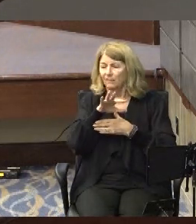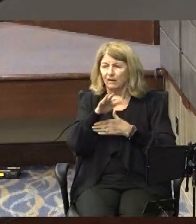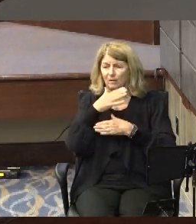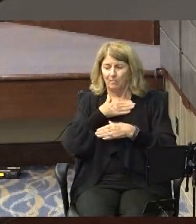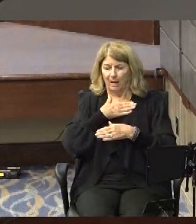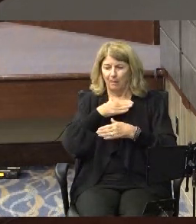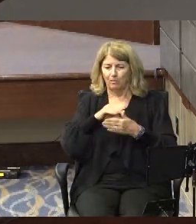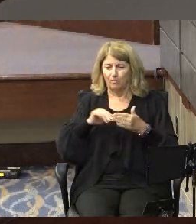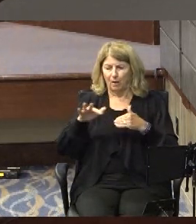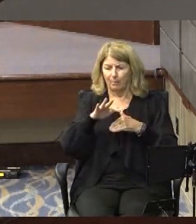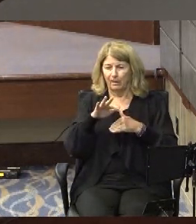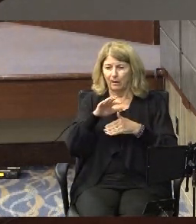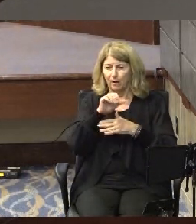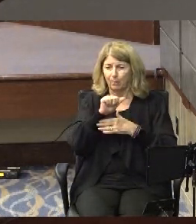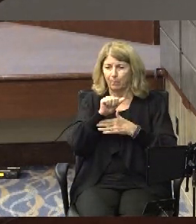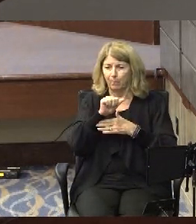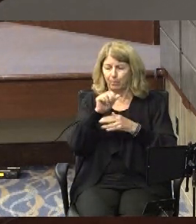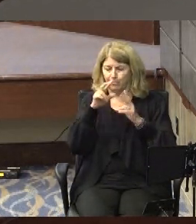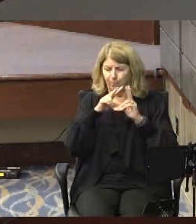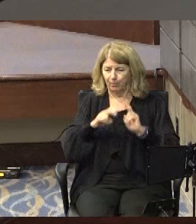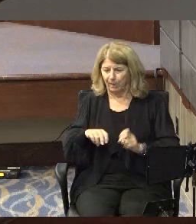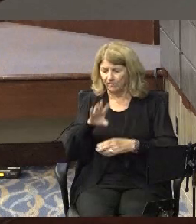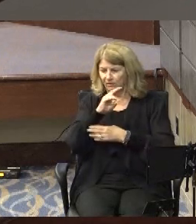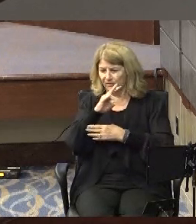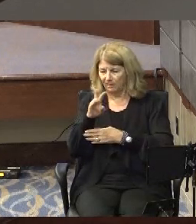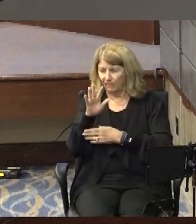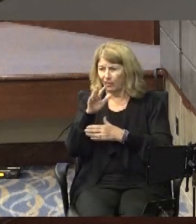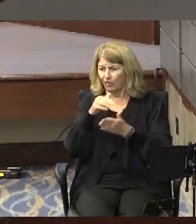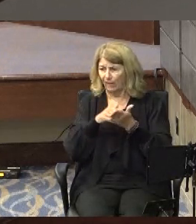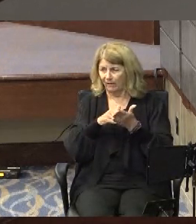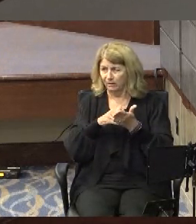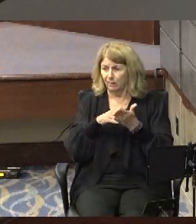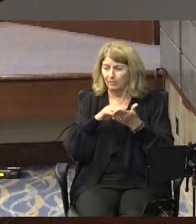$77,000, which means my $84,000 loan